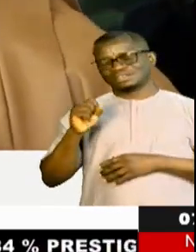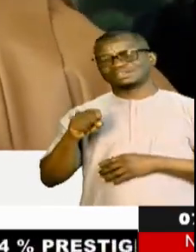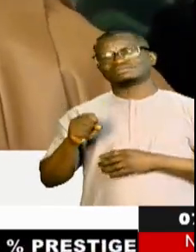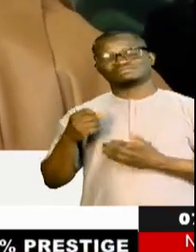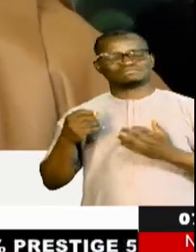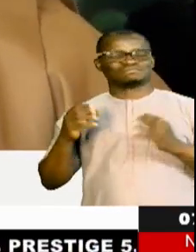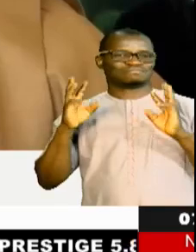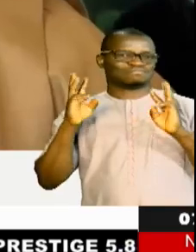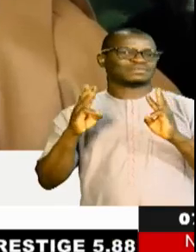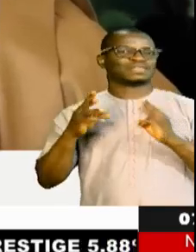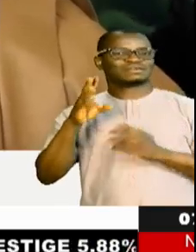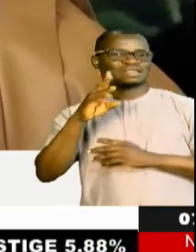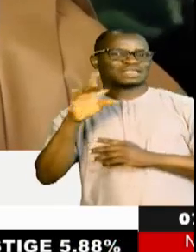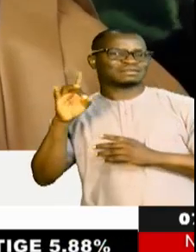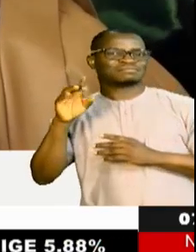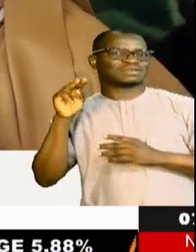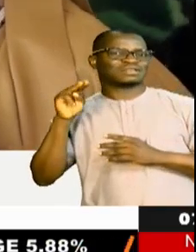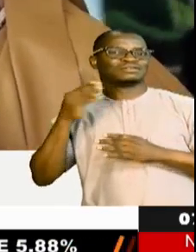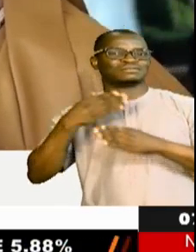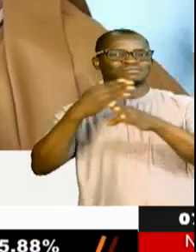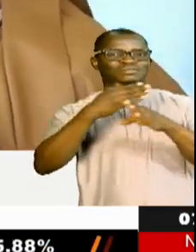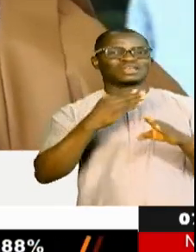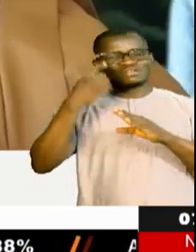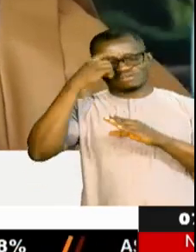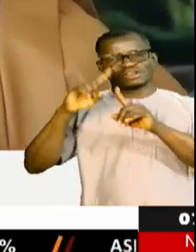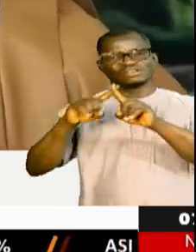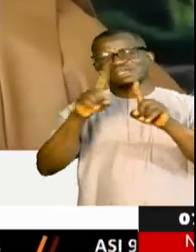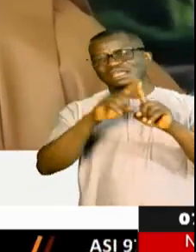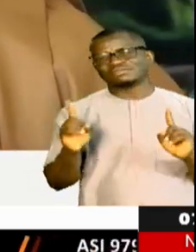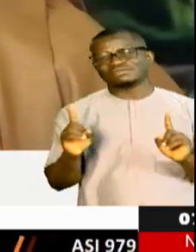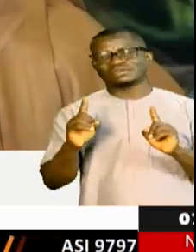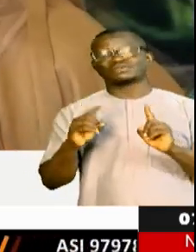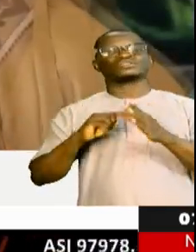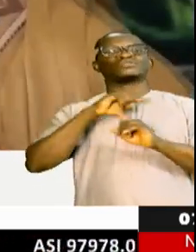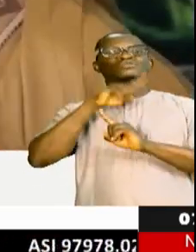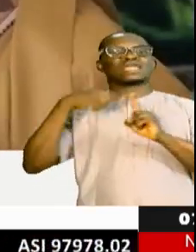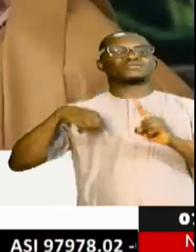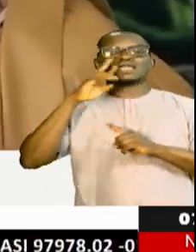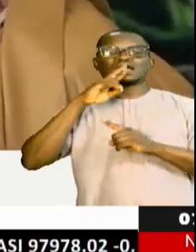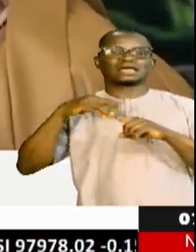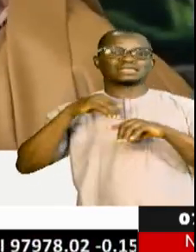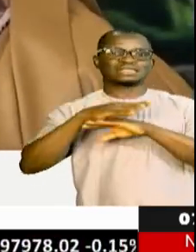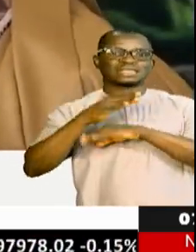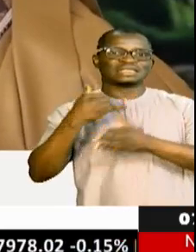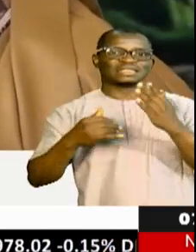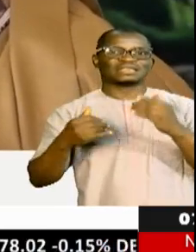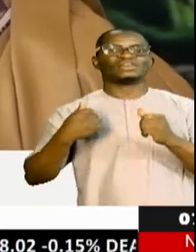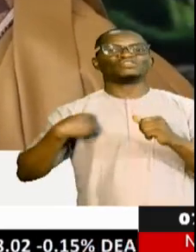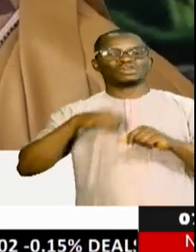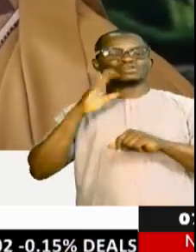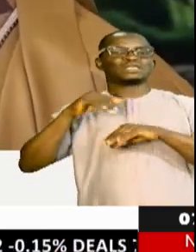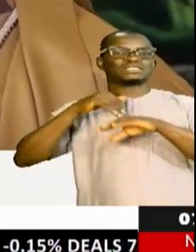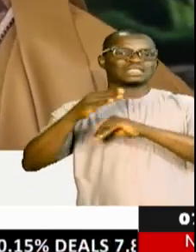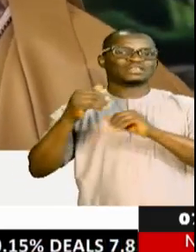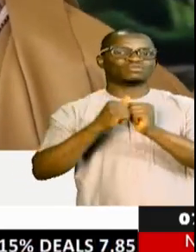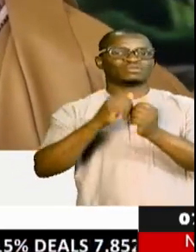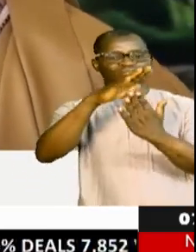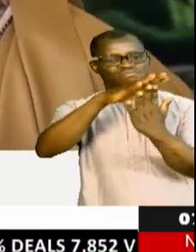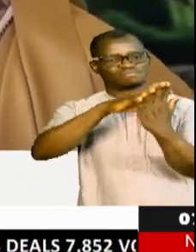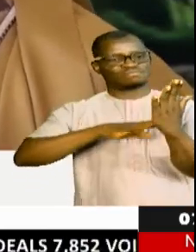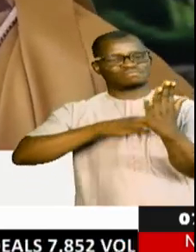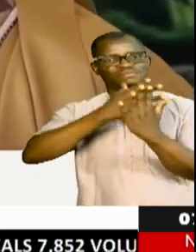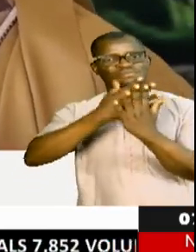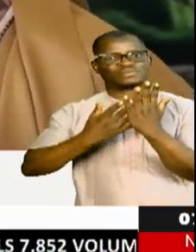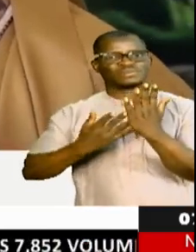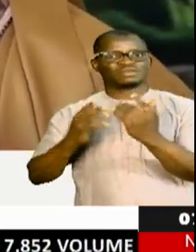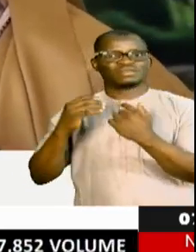68 million that will be going to them for the various components. So, and when we are sending it, we'll be sending along with a schedule that will tell them for the first